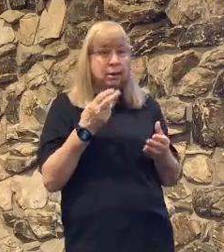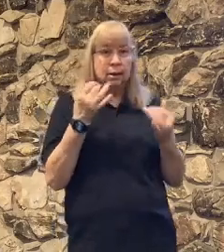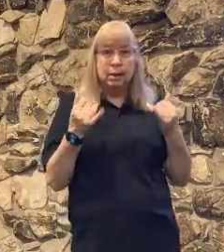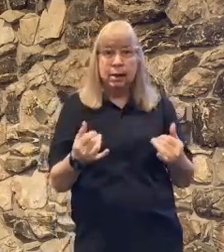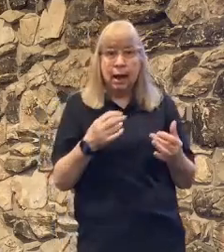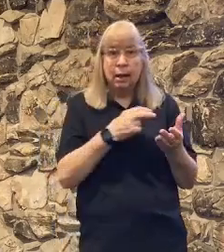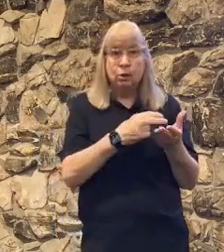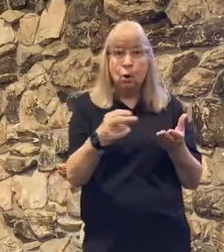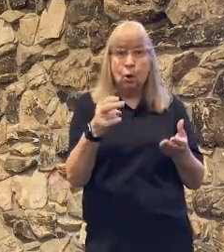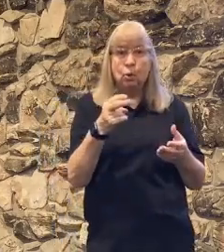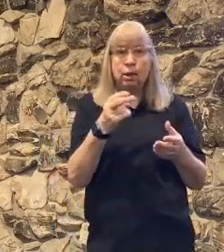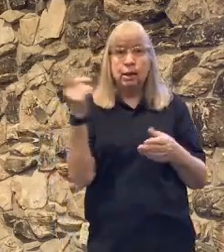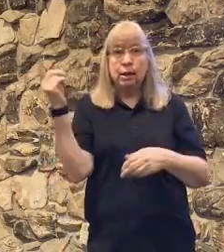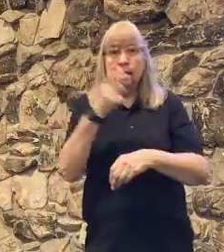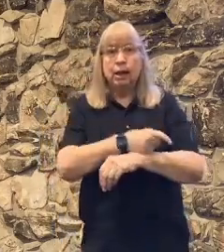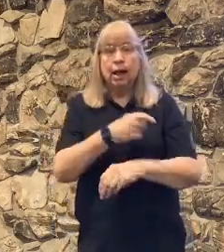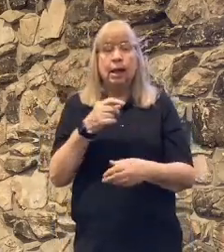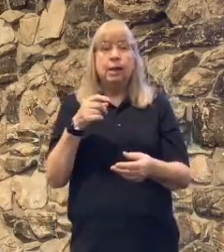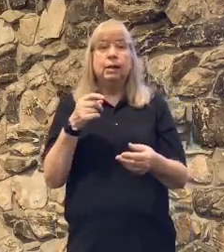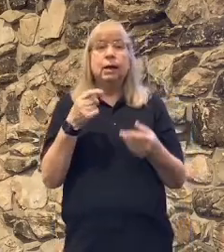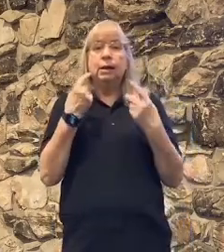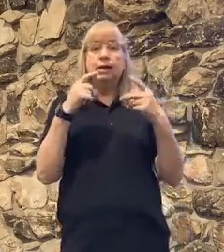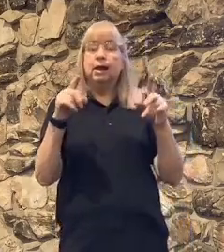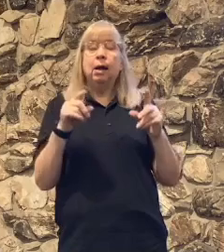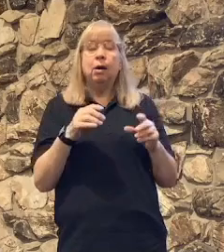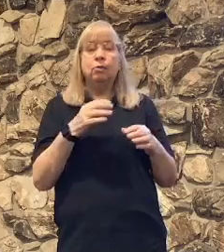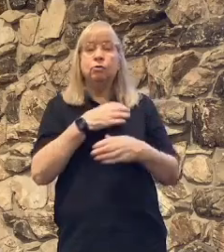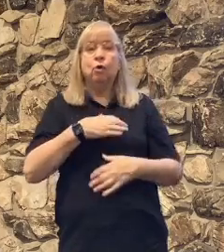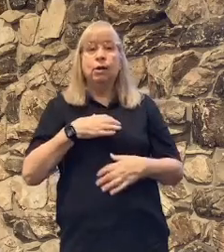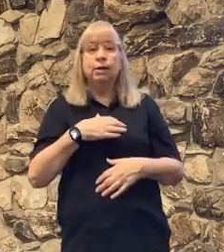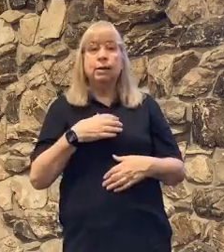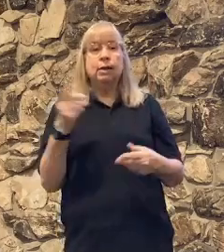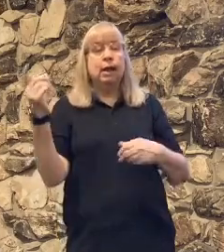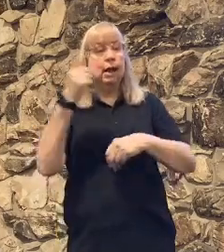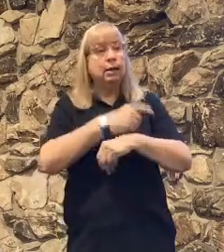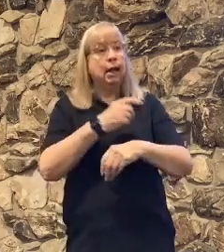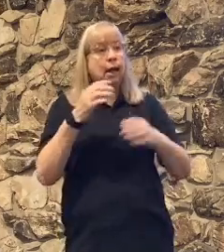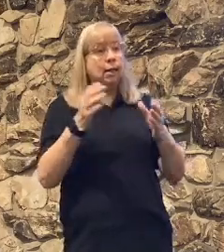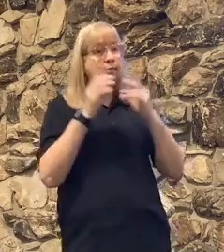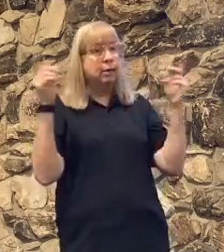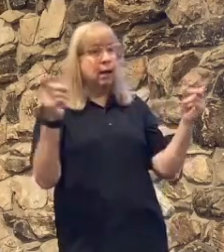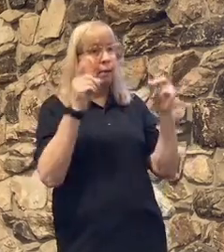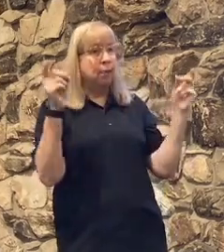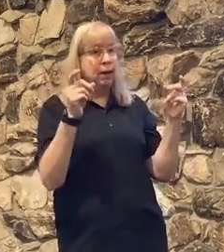day is declared as a day of rejoicing, a day of celebration.